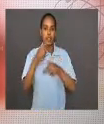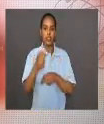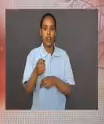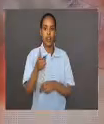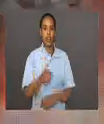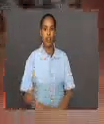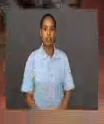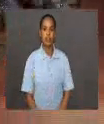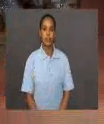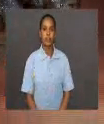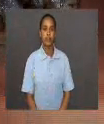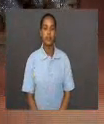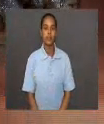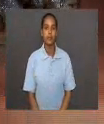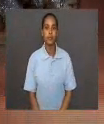rate.